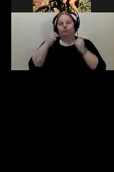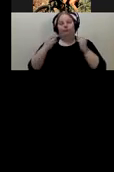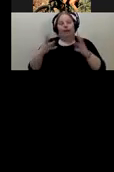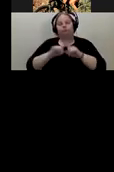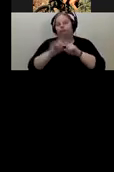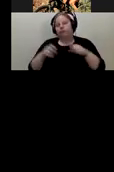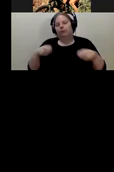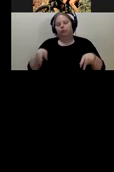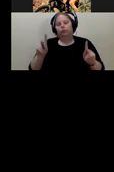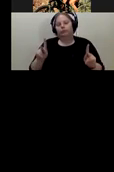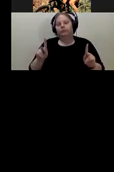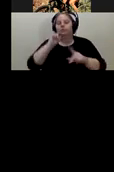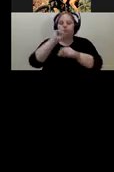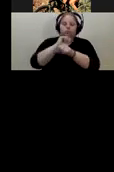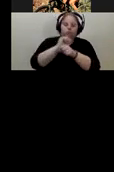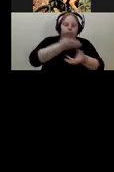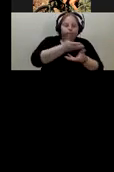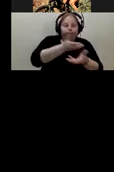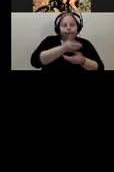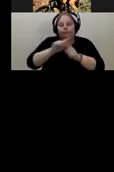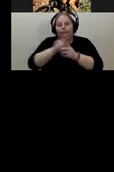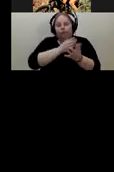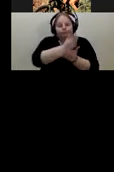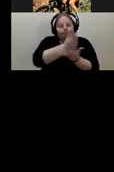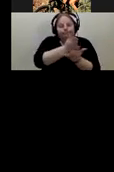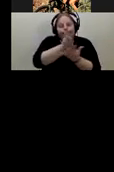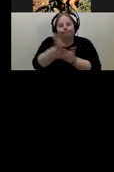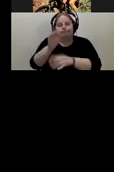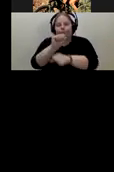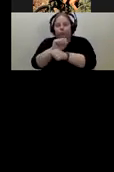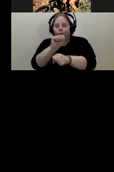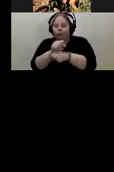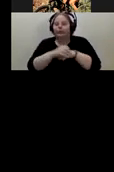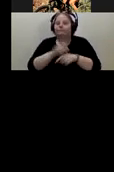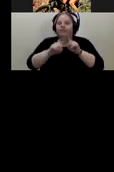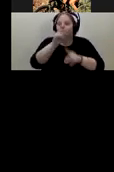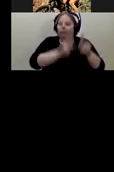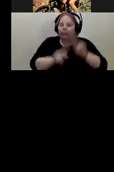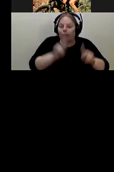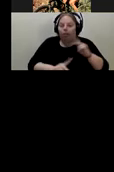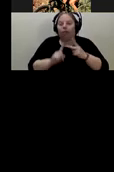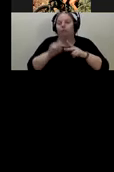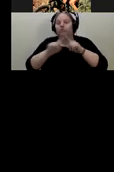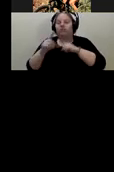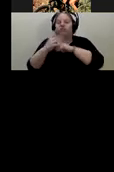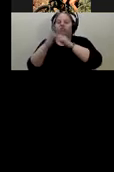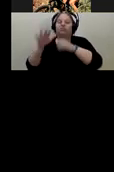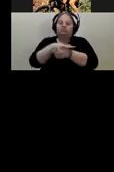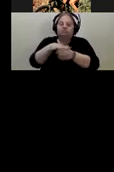opportunities to work with different disciplines and different individuals, different parts of the country that have